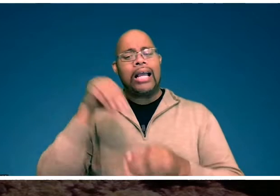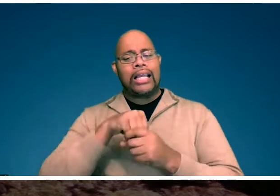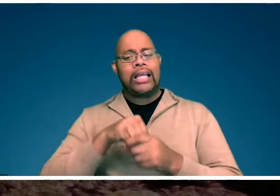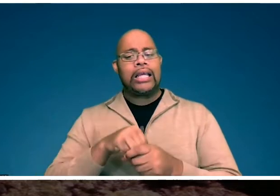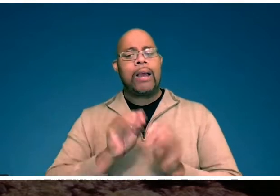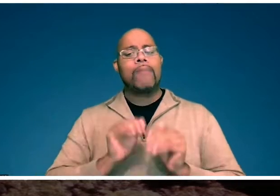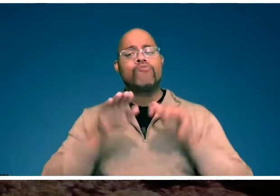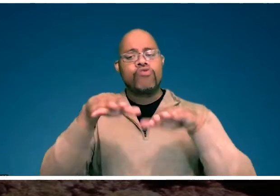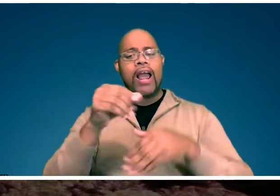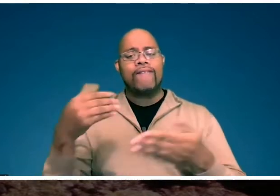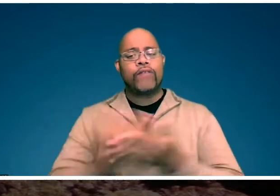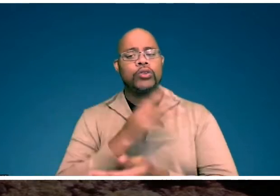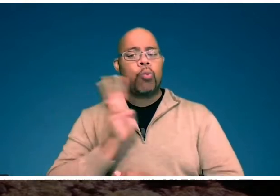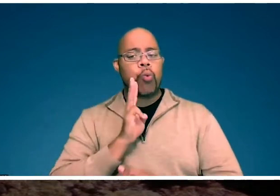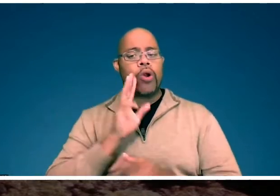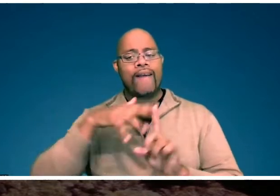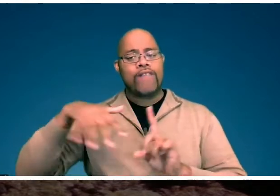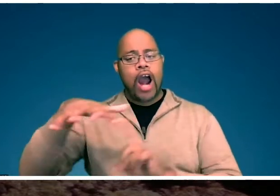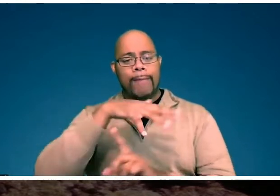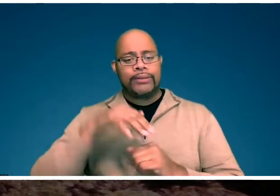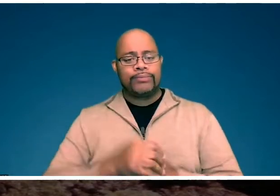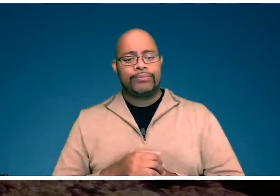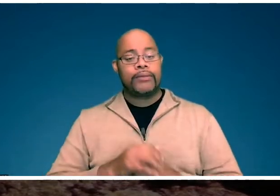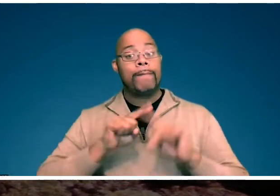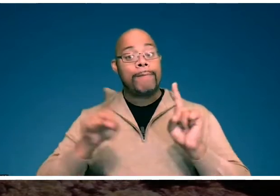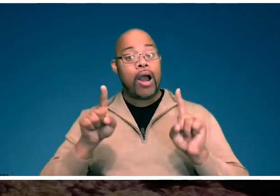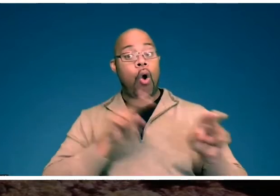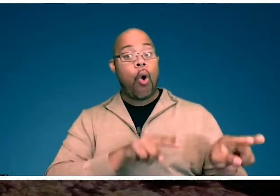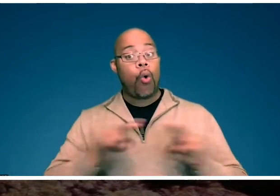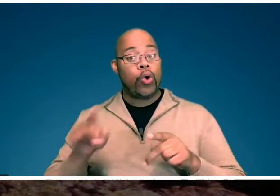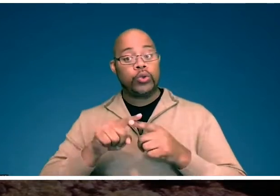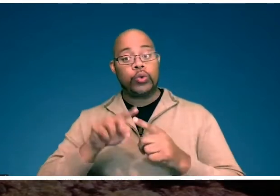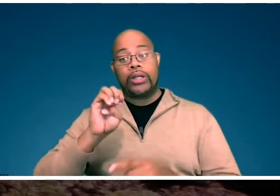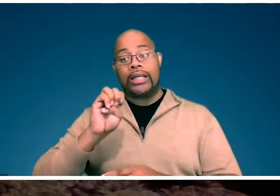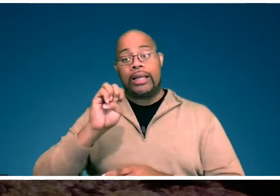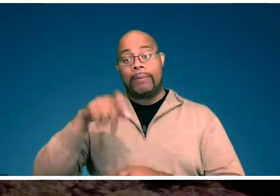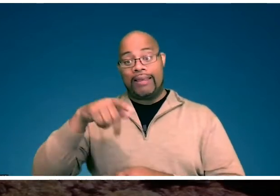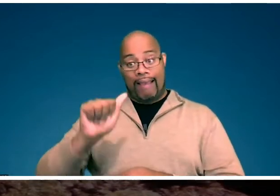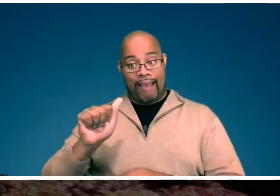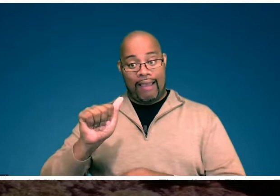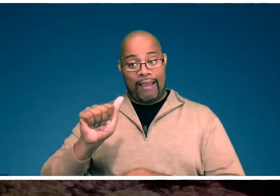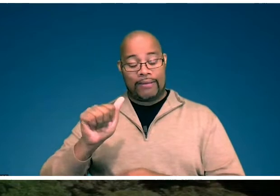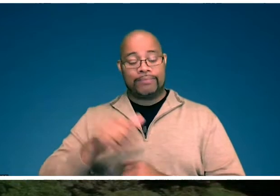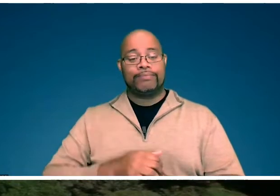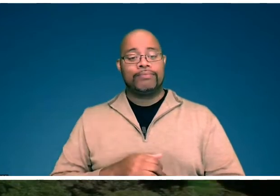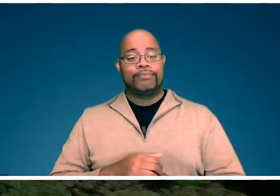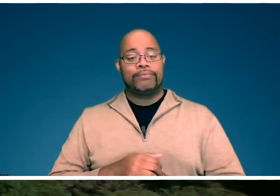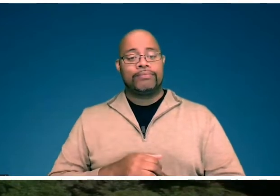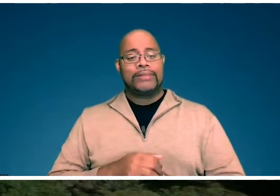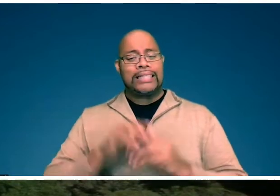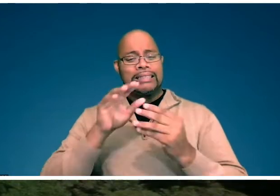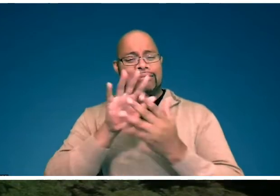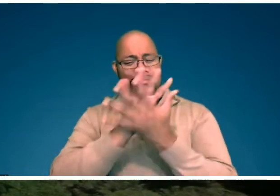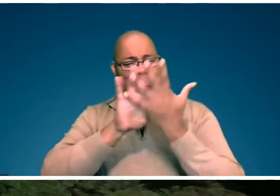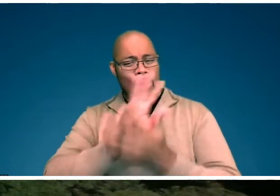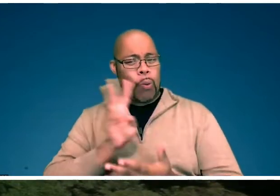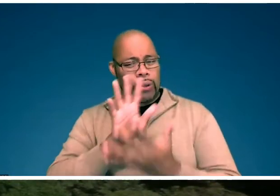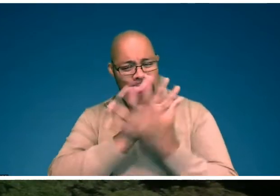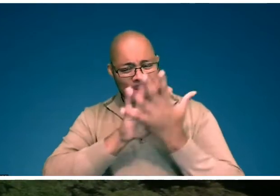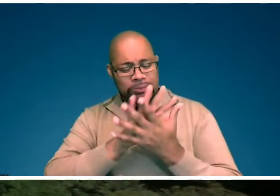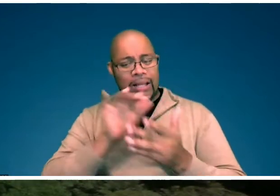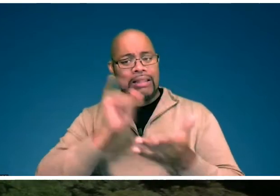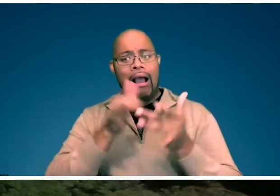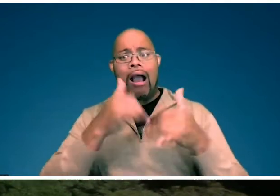found in our marine and freshwater environments. However, according to the Environmental Protection Agency, sediment is the